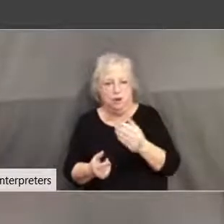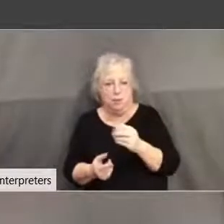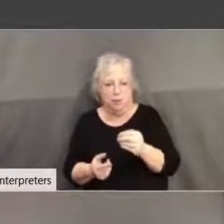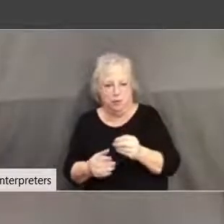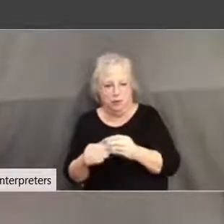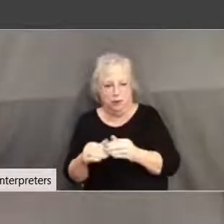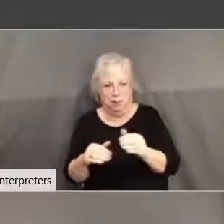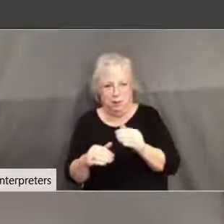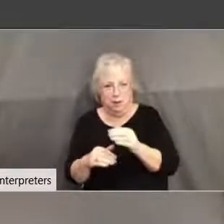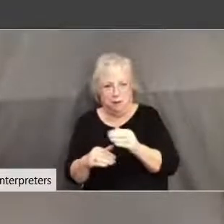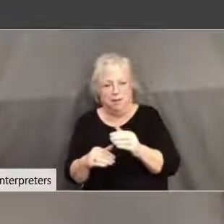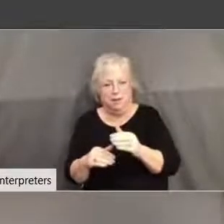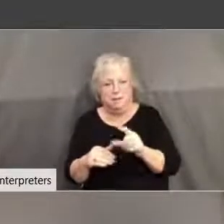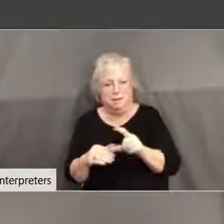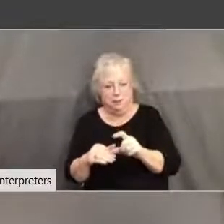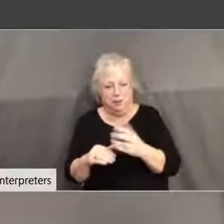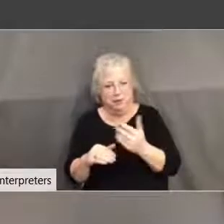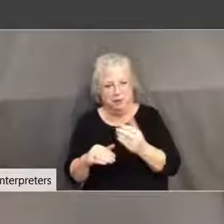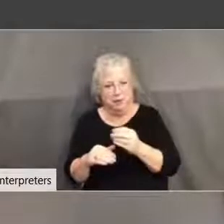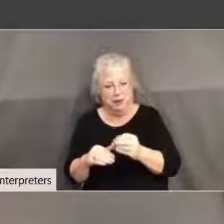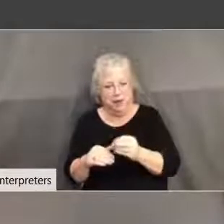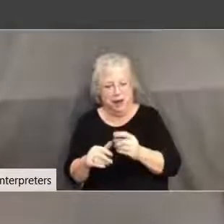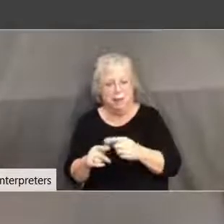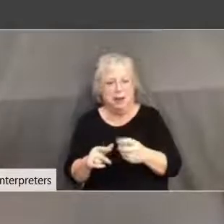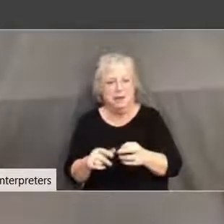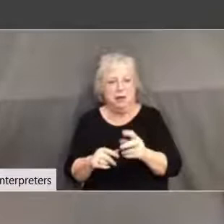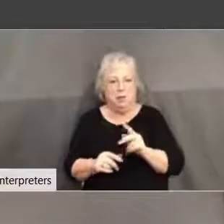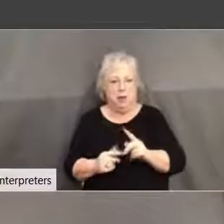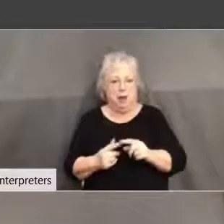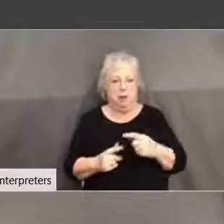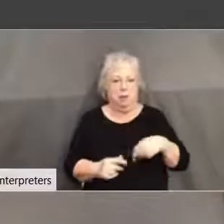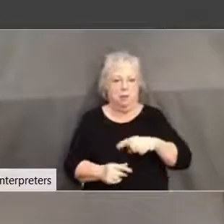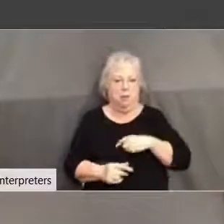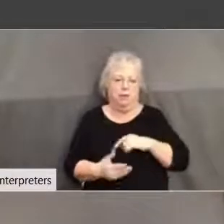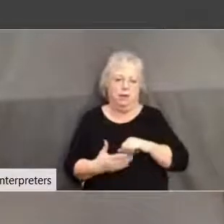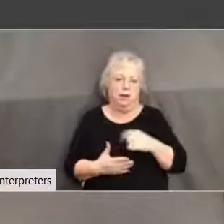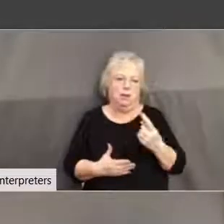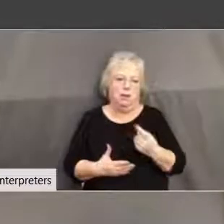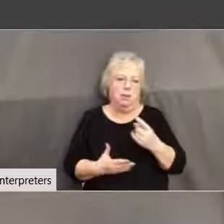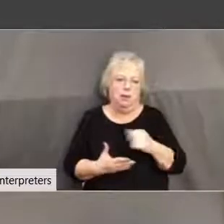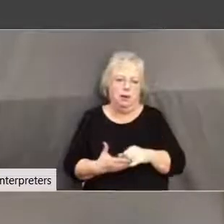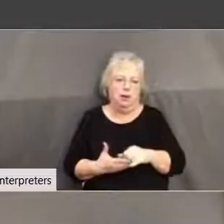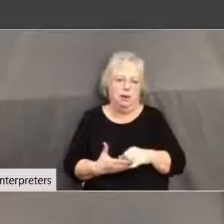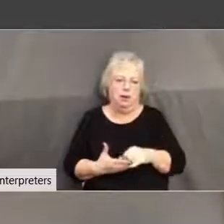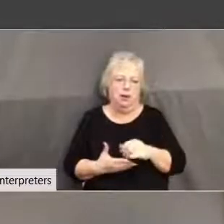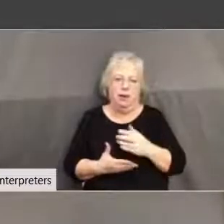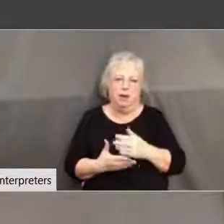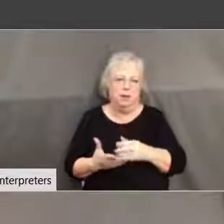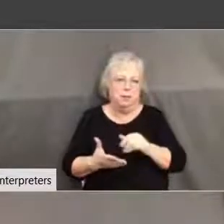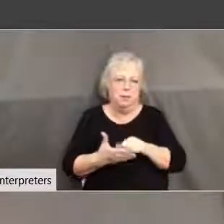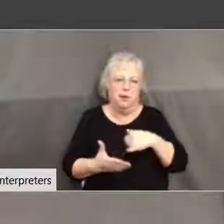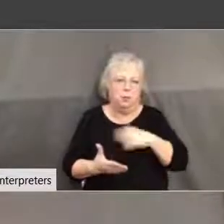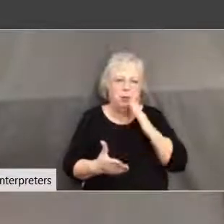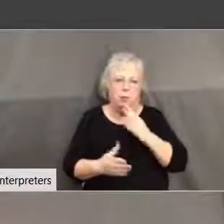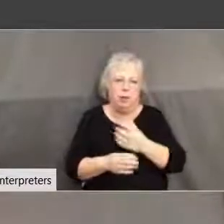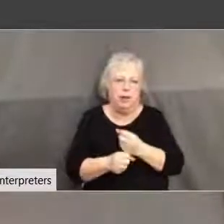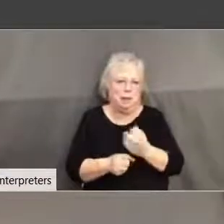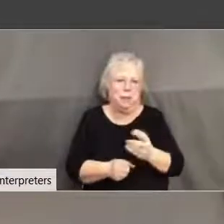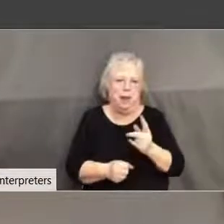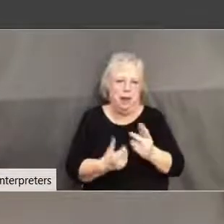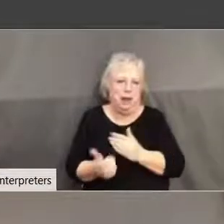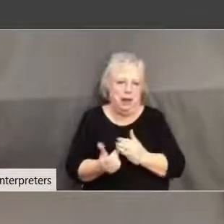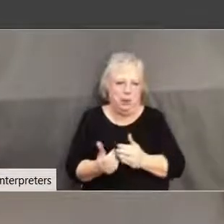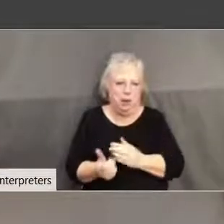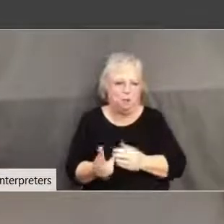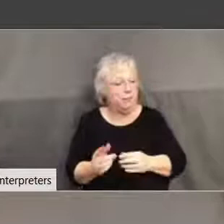And by giving this back to us, it's probably something that we would have gotten some of this back anyway. Is that right?